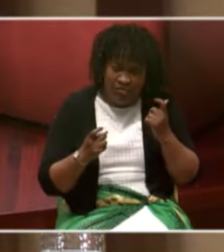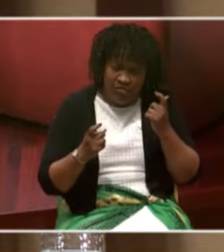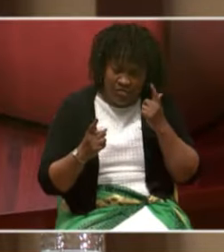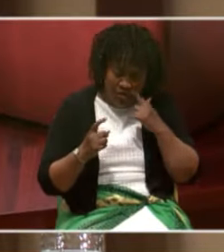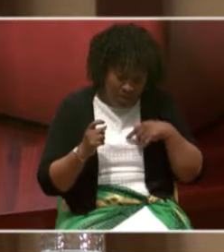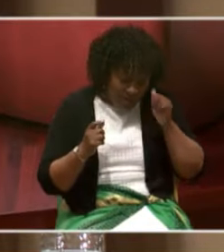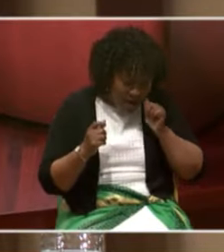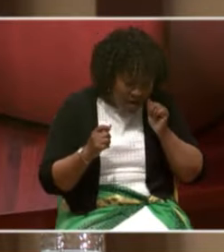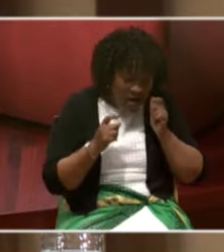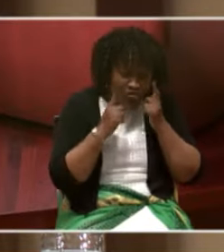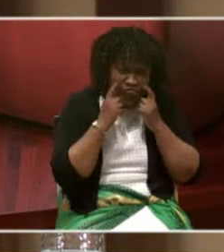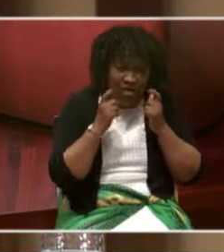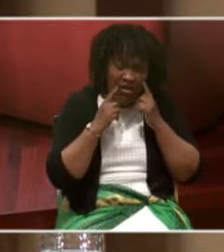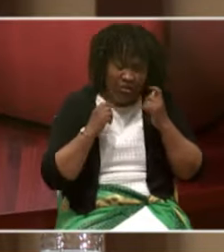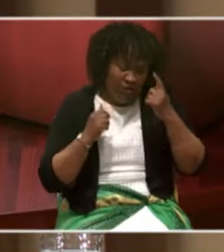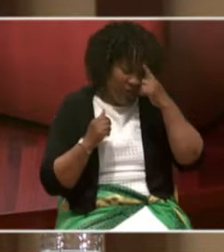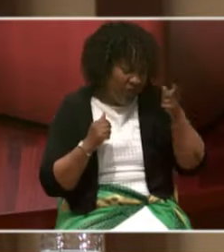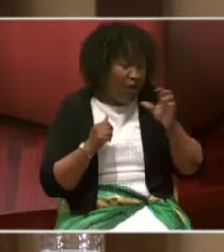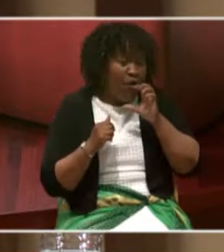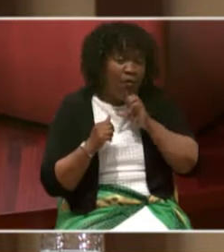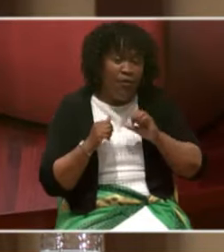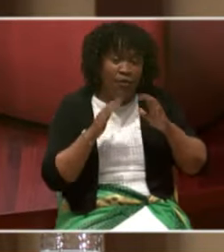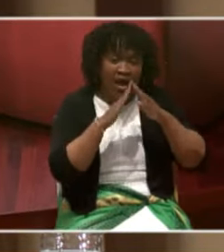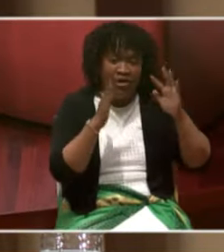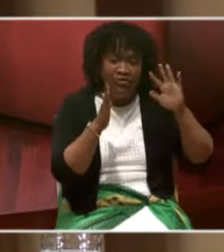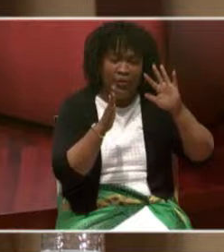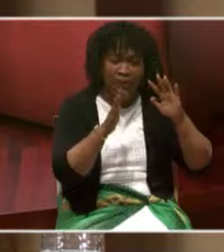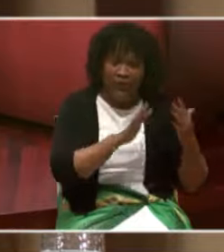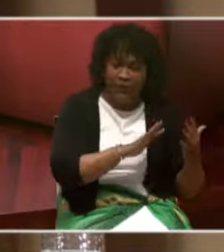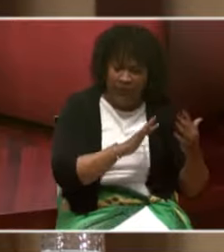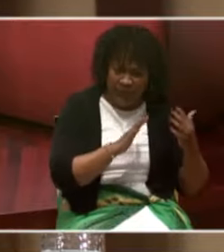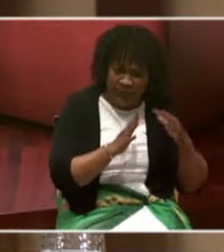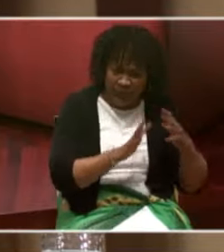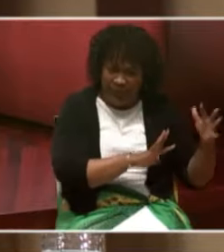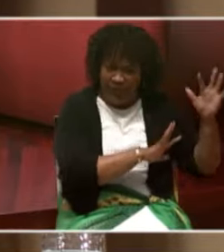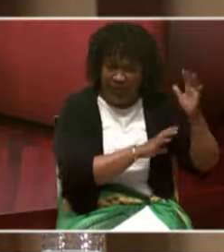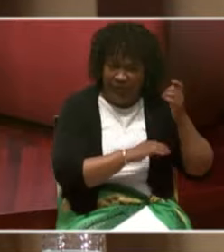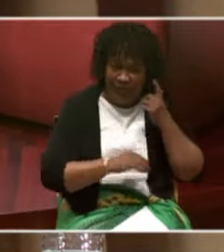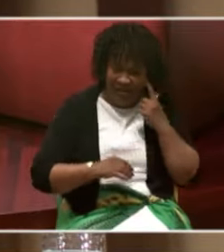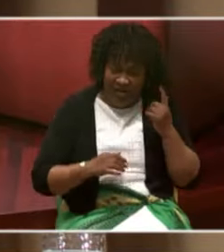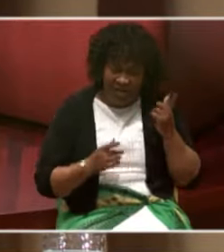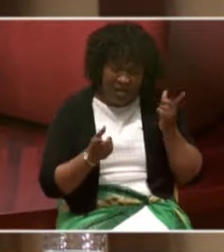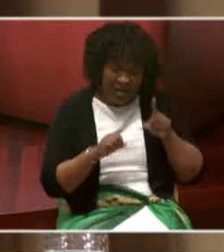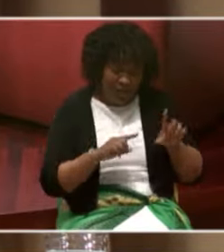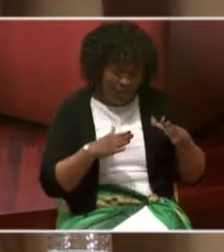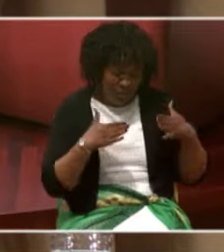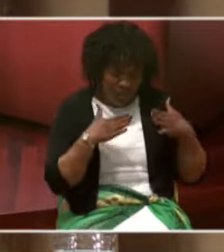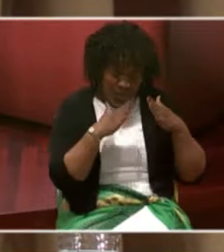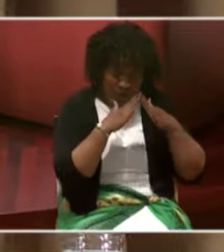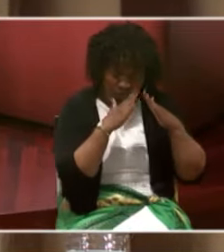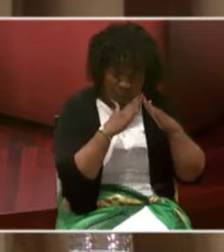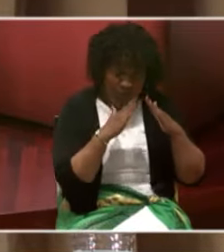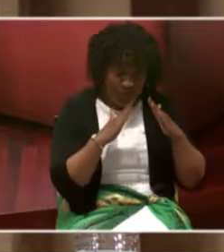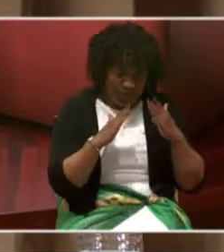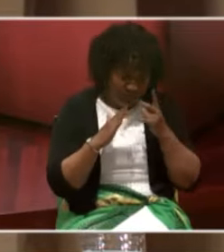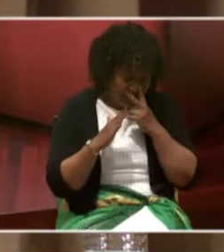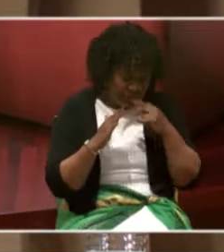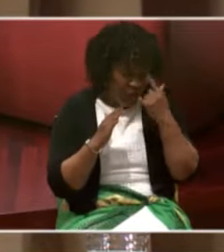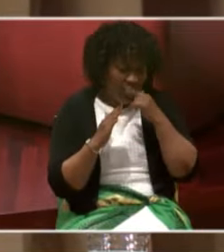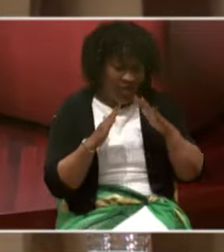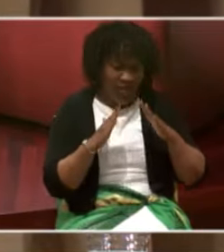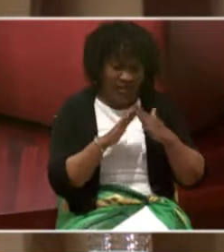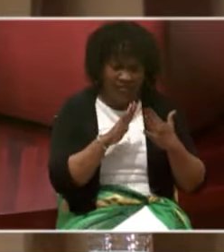Or you knew what was happening when the news people were pulled off the